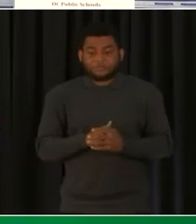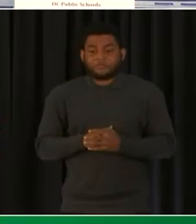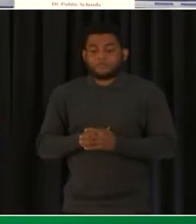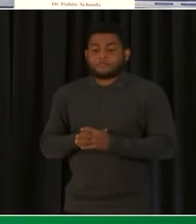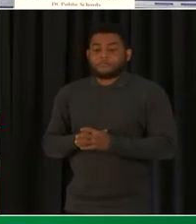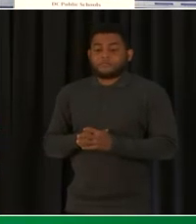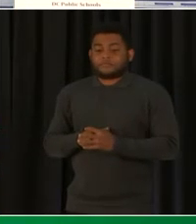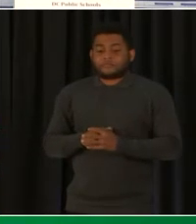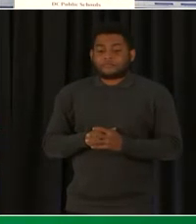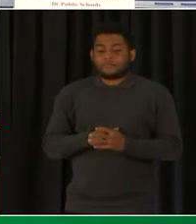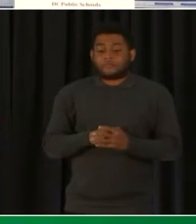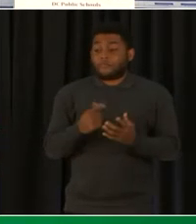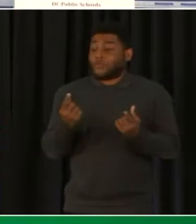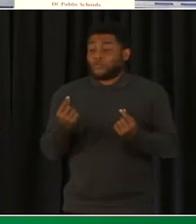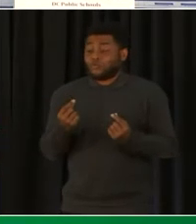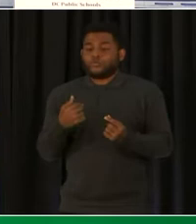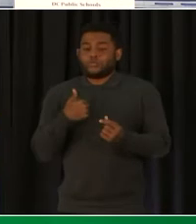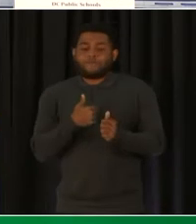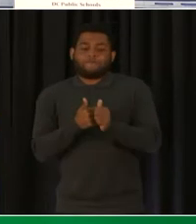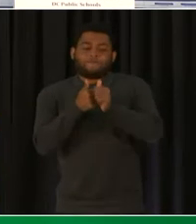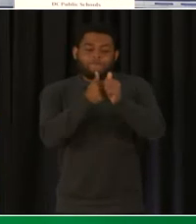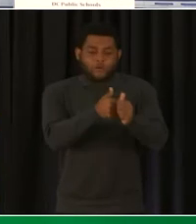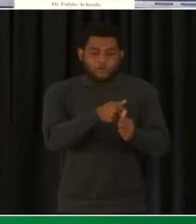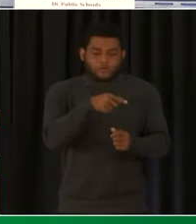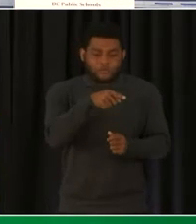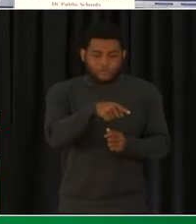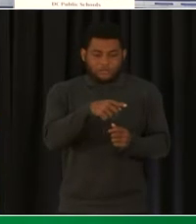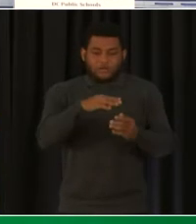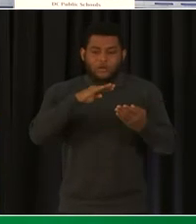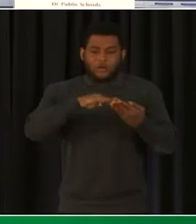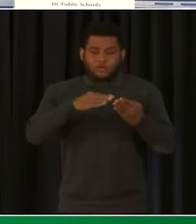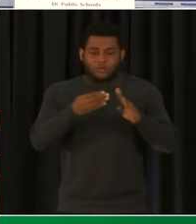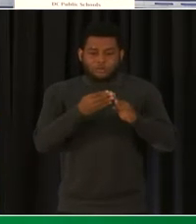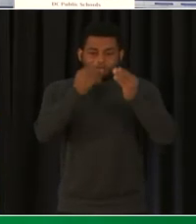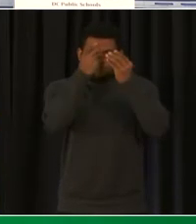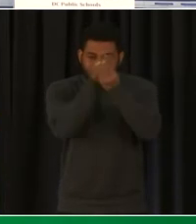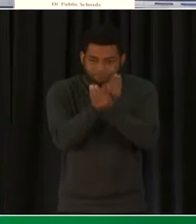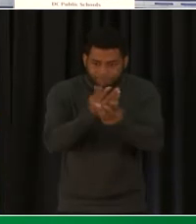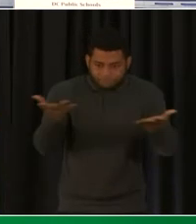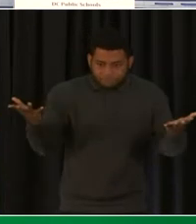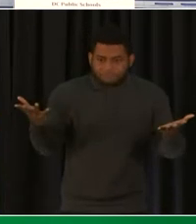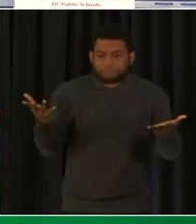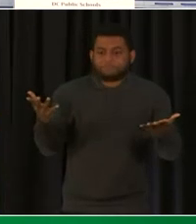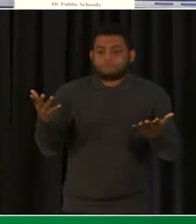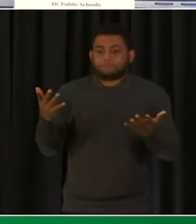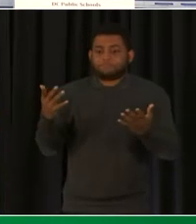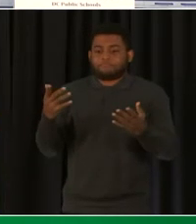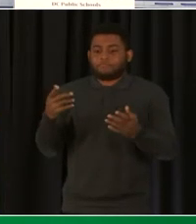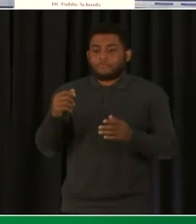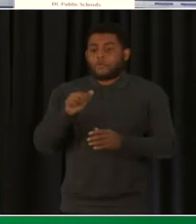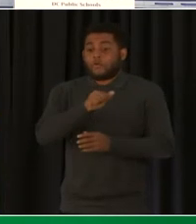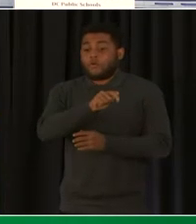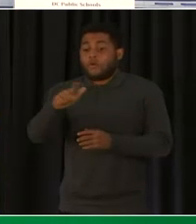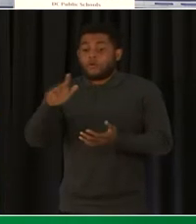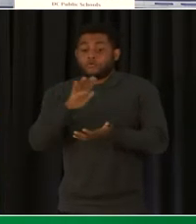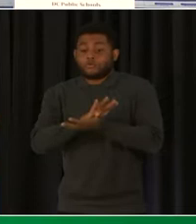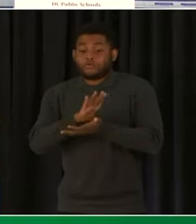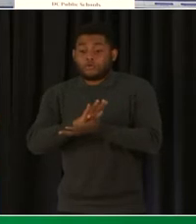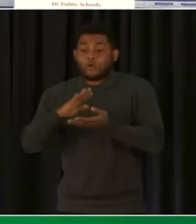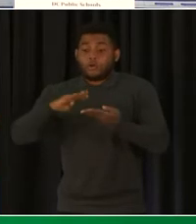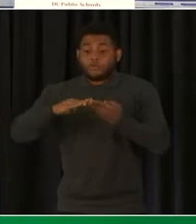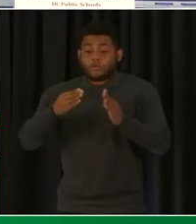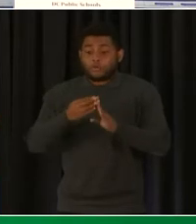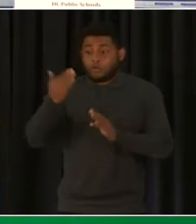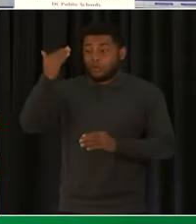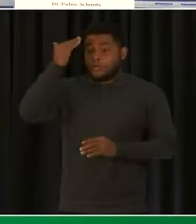follow up with what we call a community notification or community notice, so that the whole school community